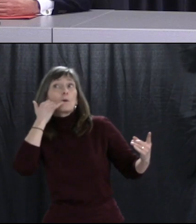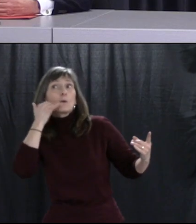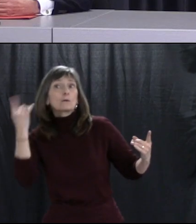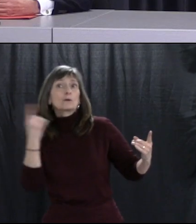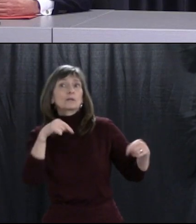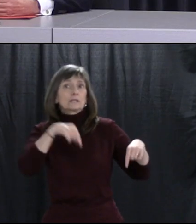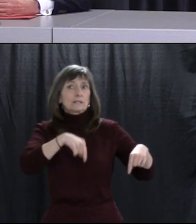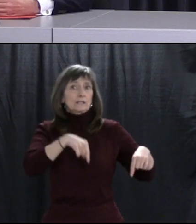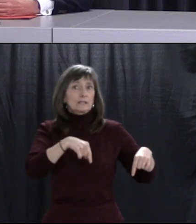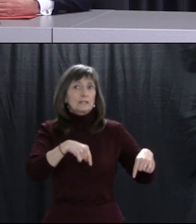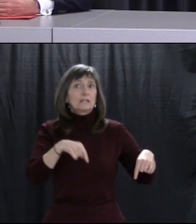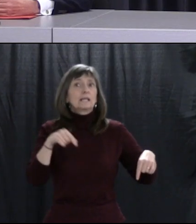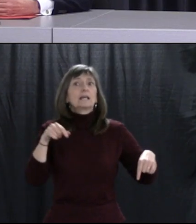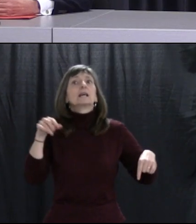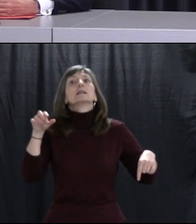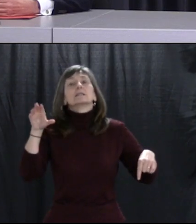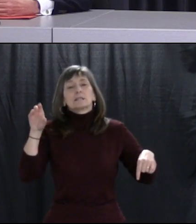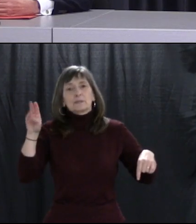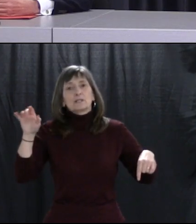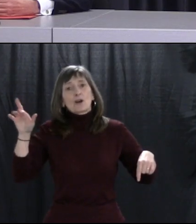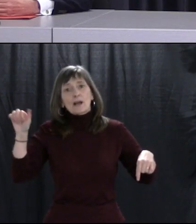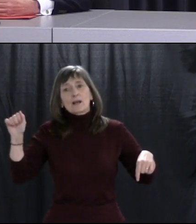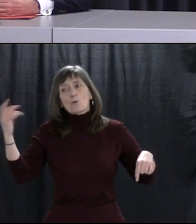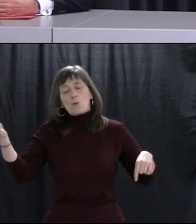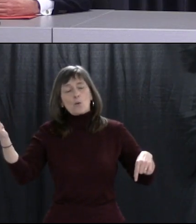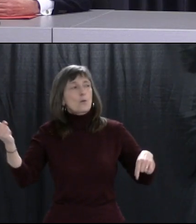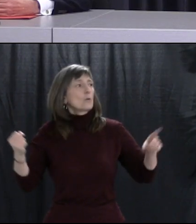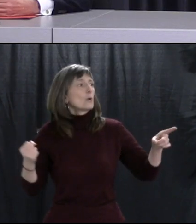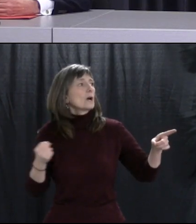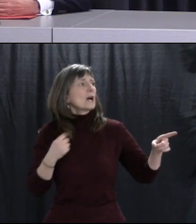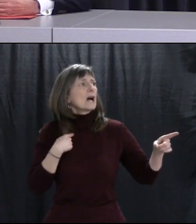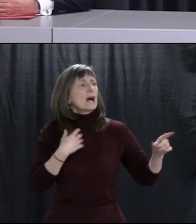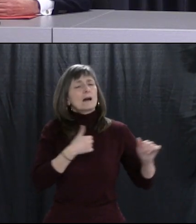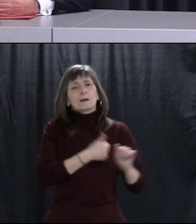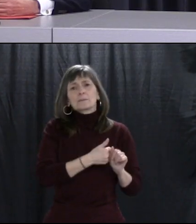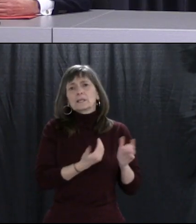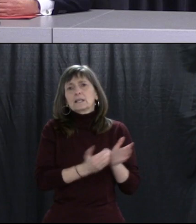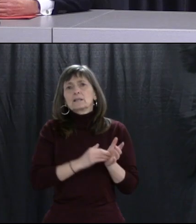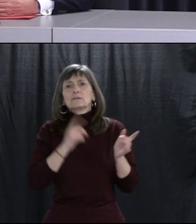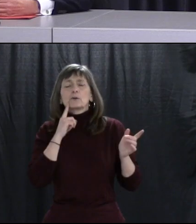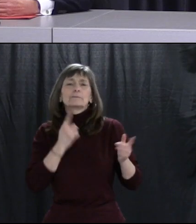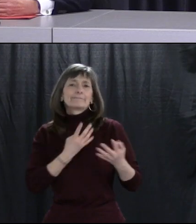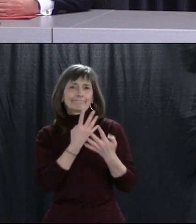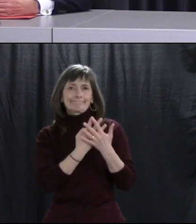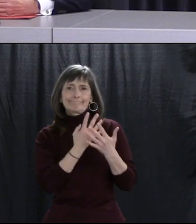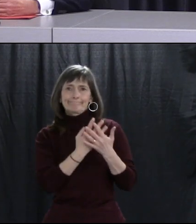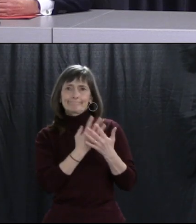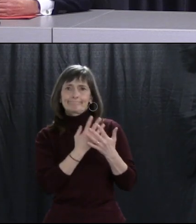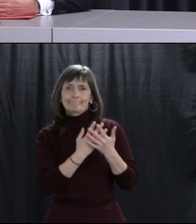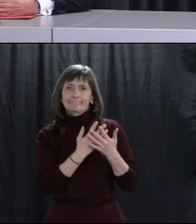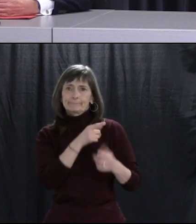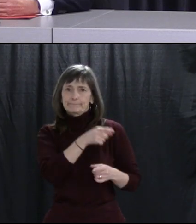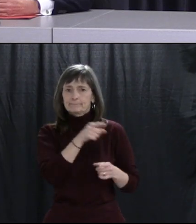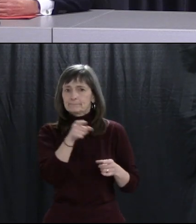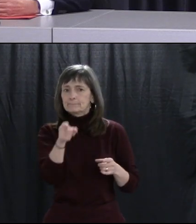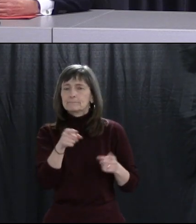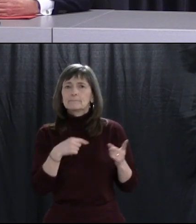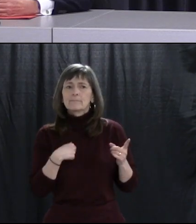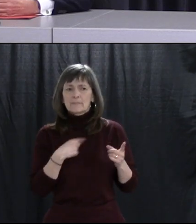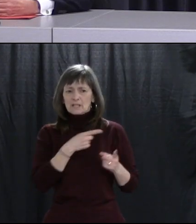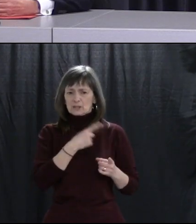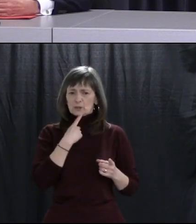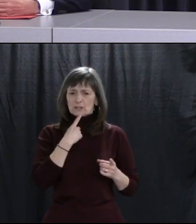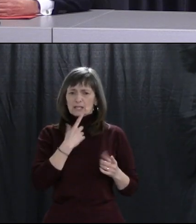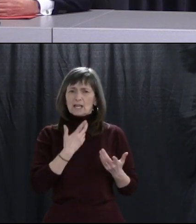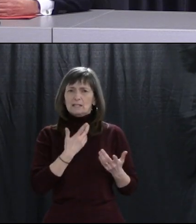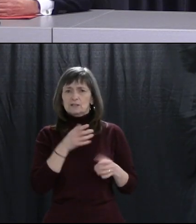after. Okay. Just looking for an update on what's happening with correctional facilities. You said that was going back and